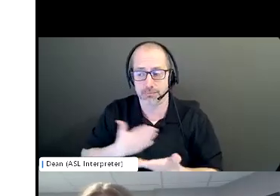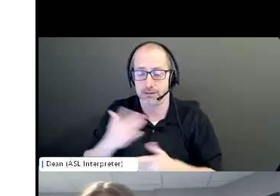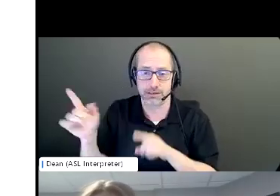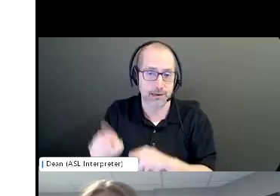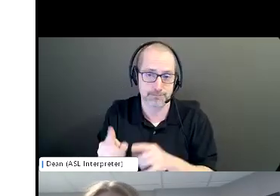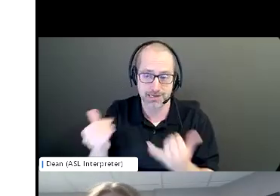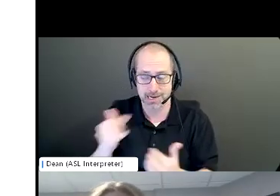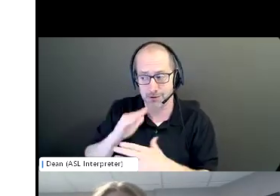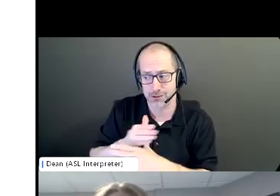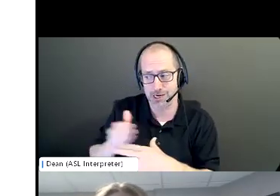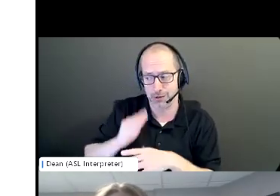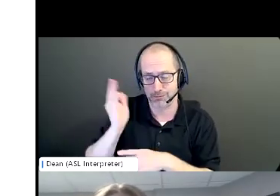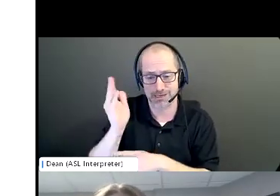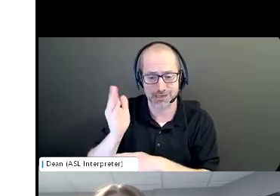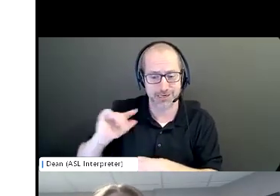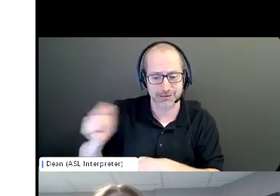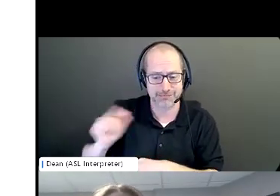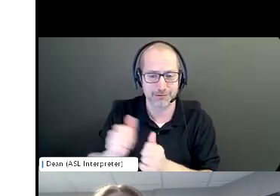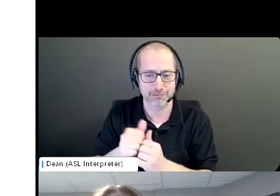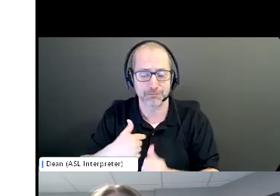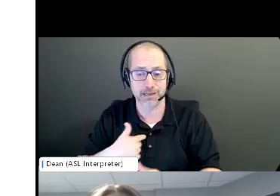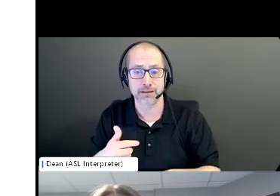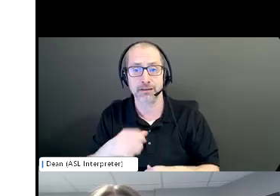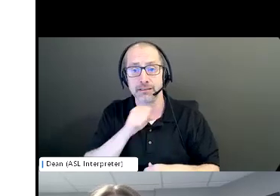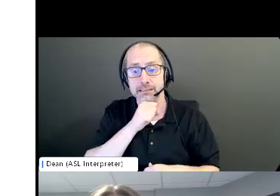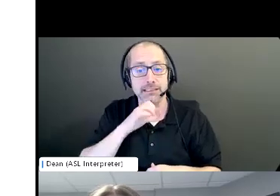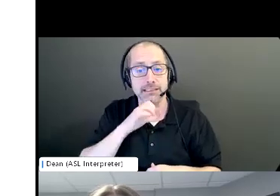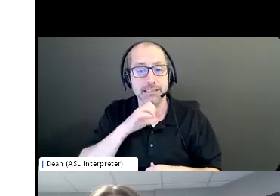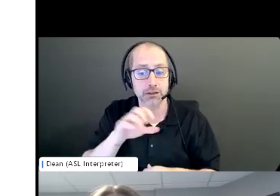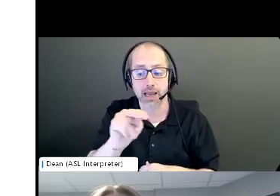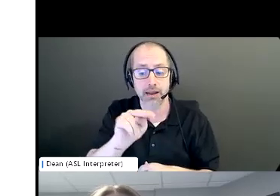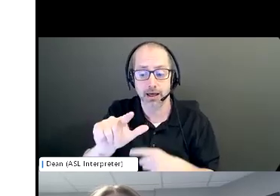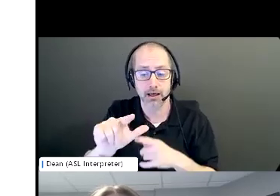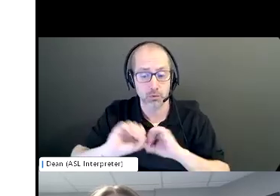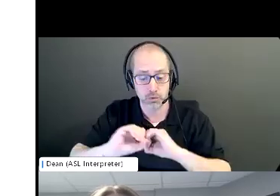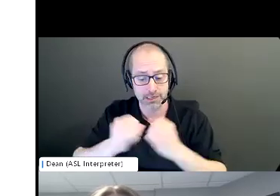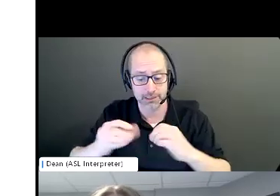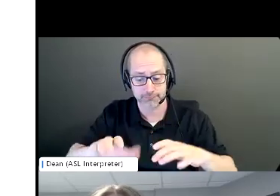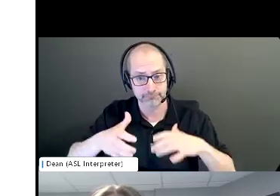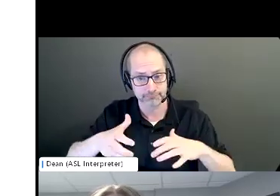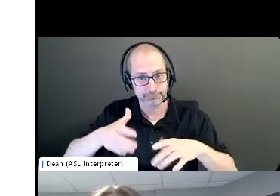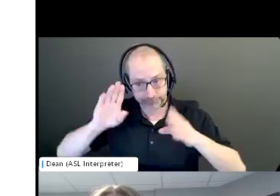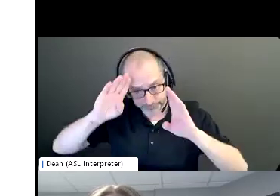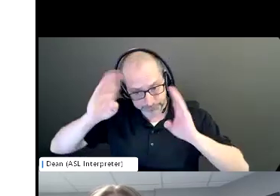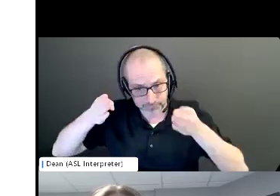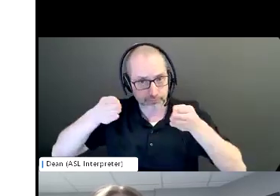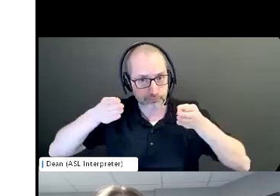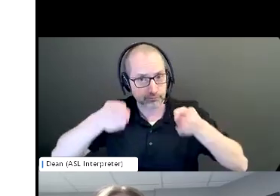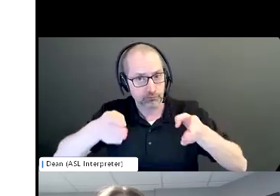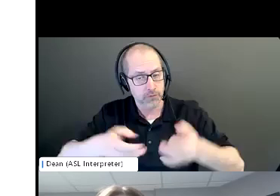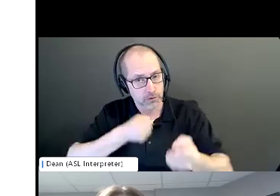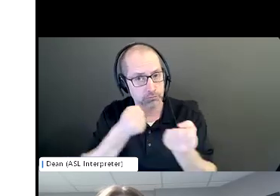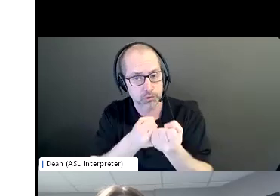this presentation. First of all, Seniors NL is an organization dedicated to supporting older